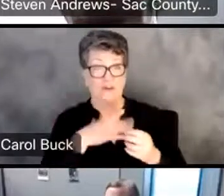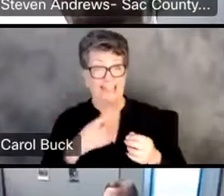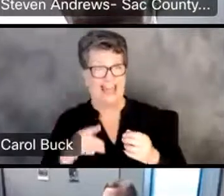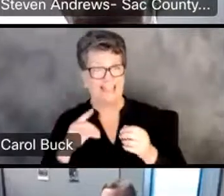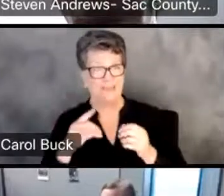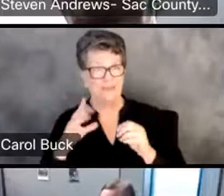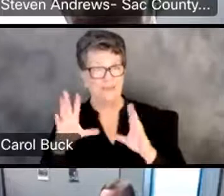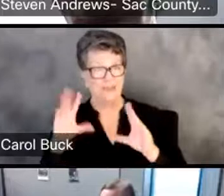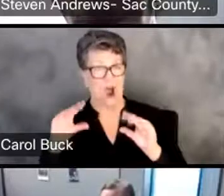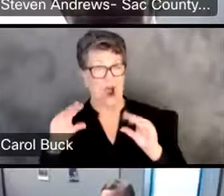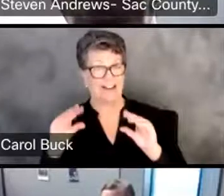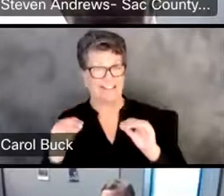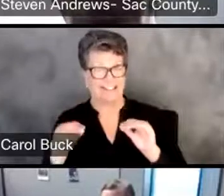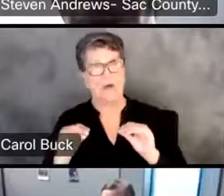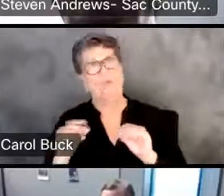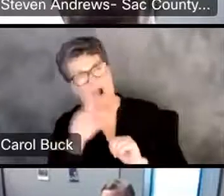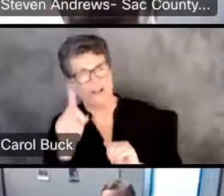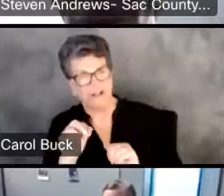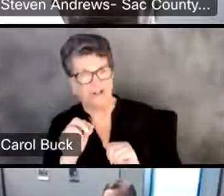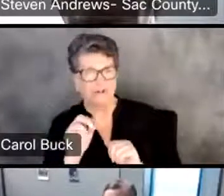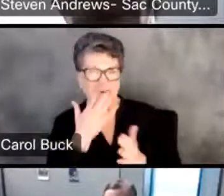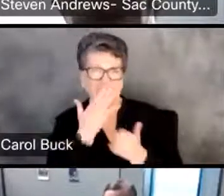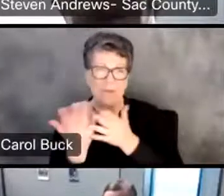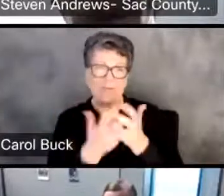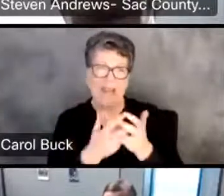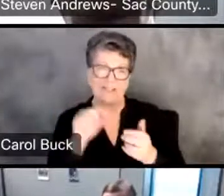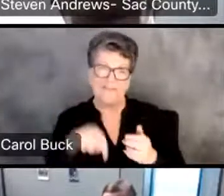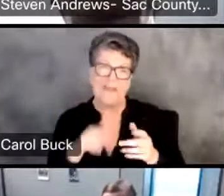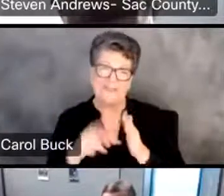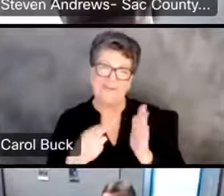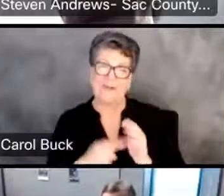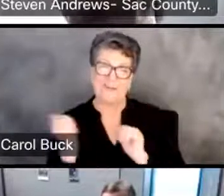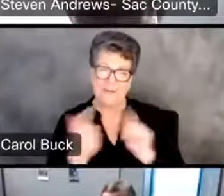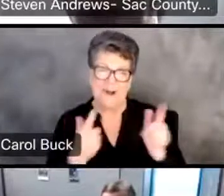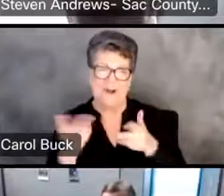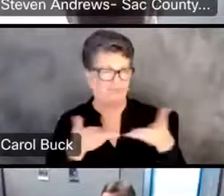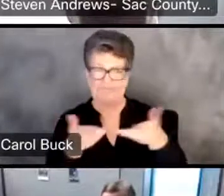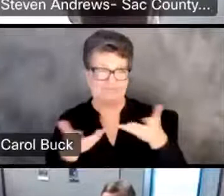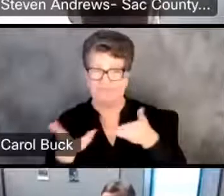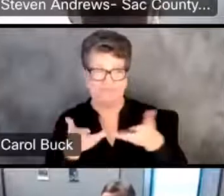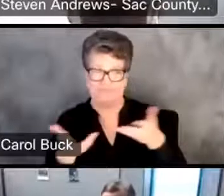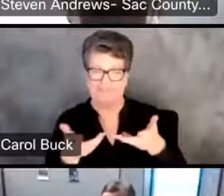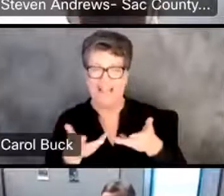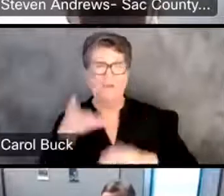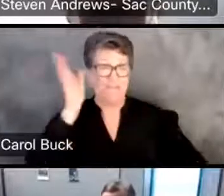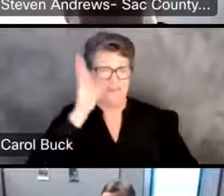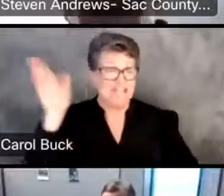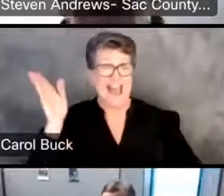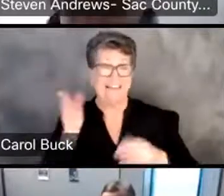So we all are really well matched for this role because we do a lot of presenting,